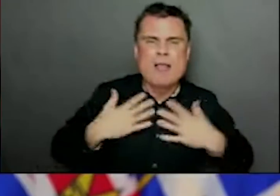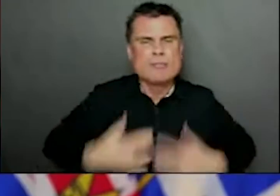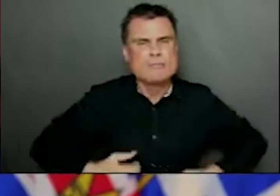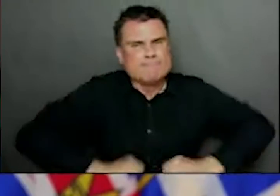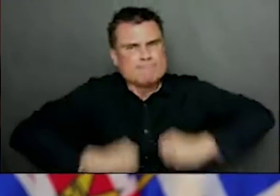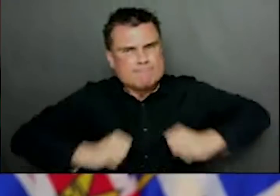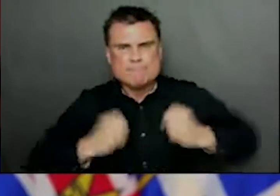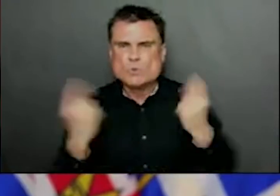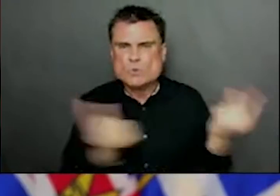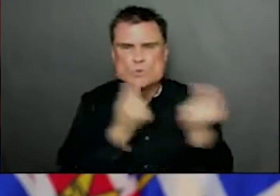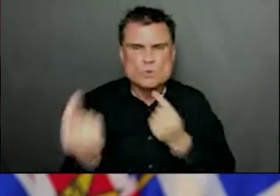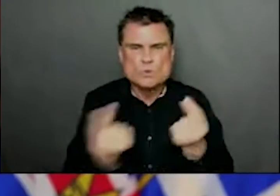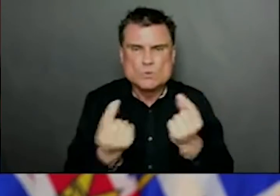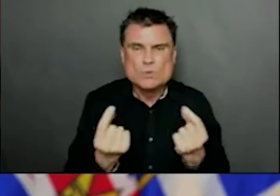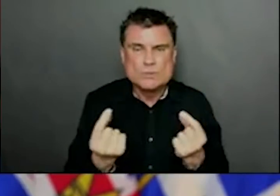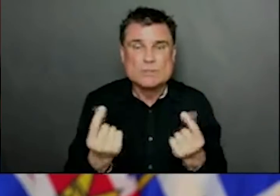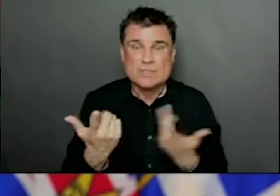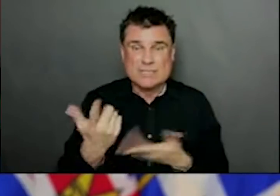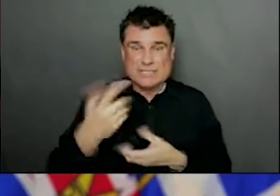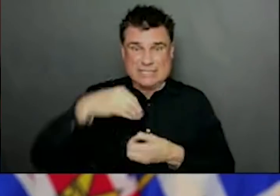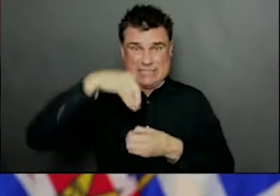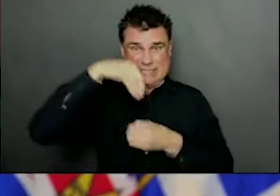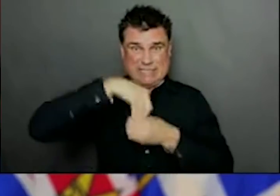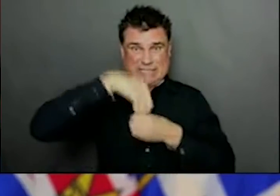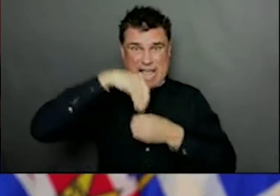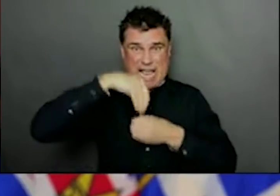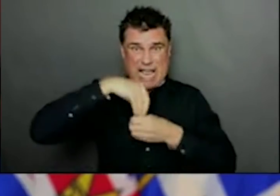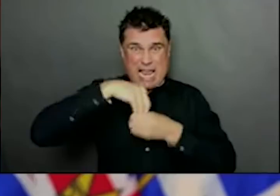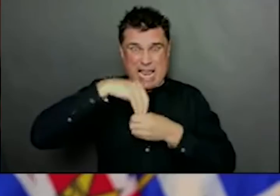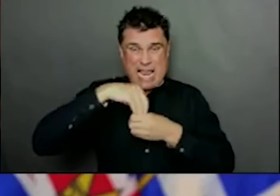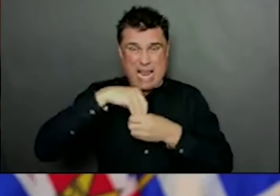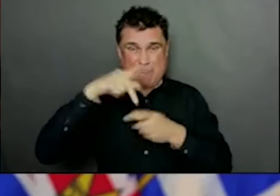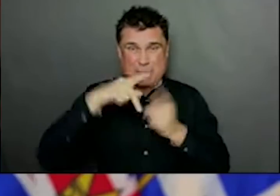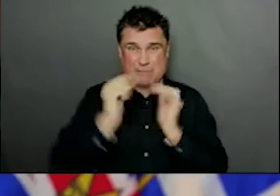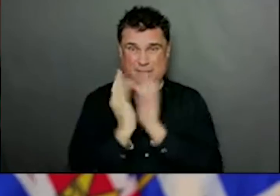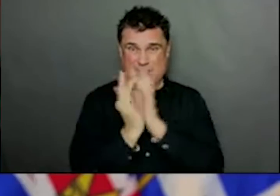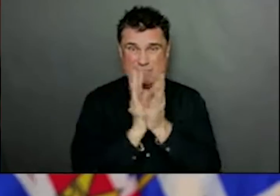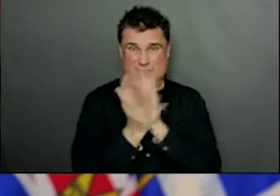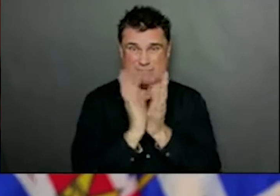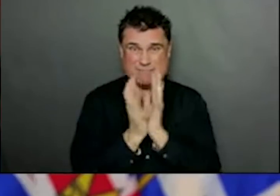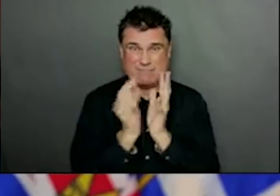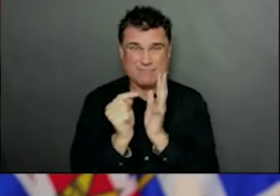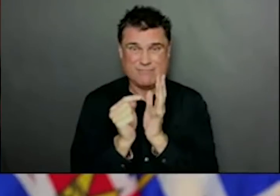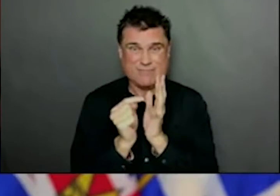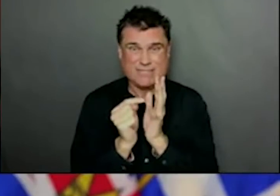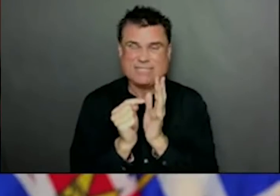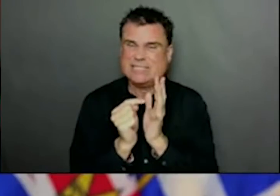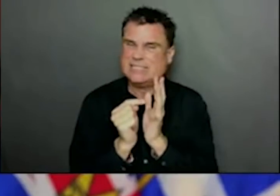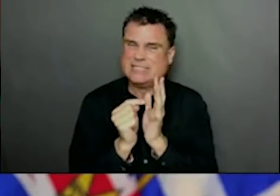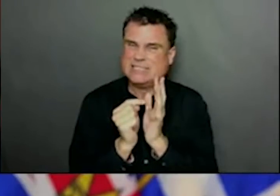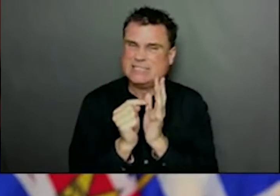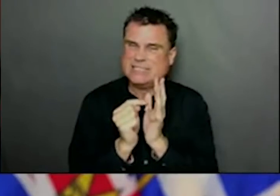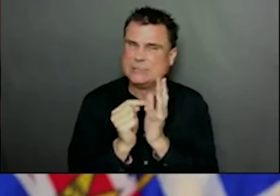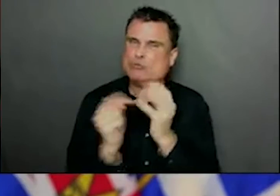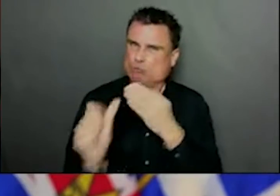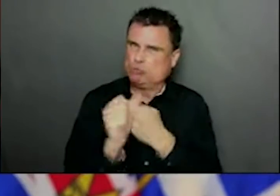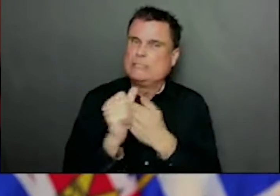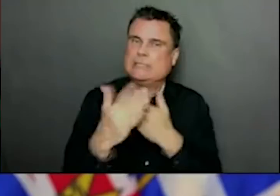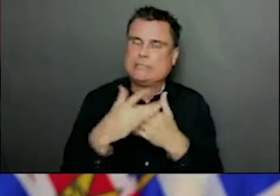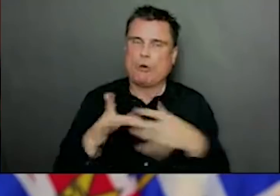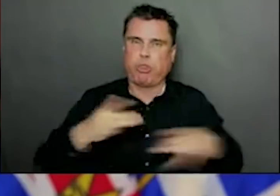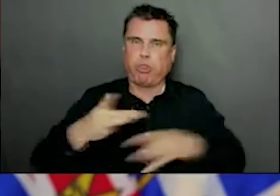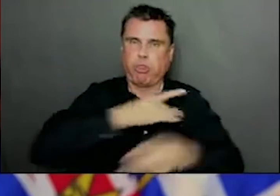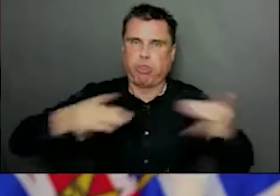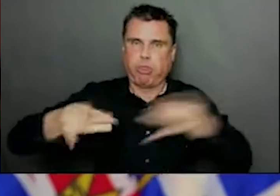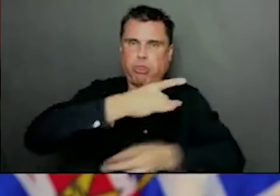many layers of protection in place. It's what we do outside of these environments, outside of our home and in our homes